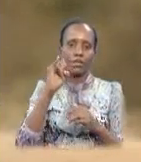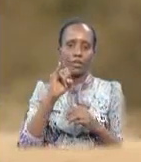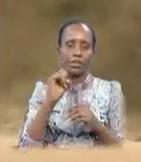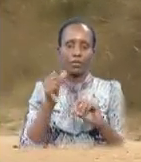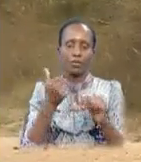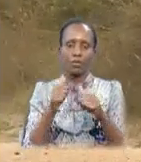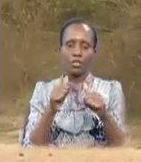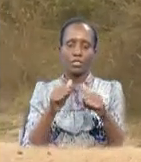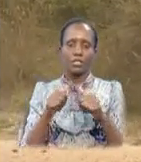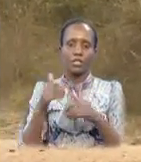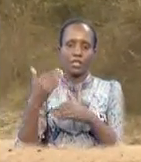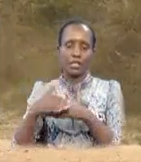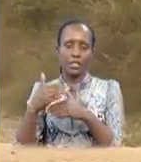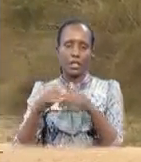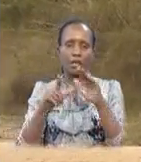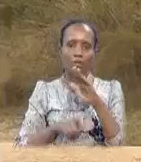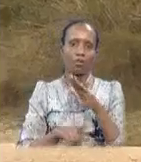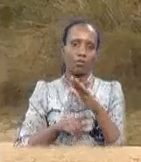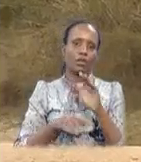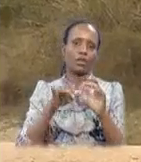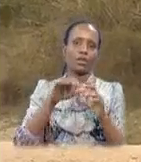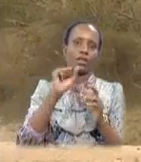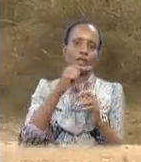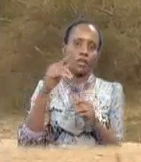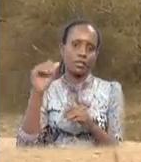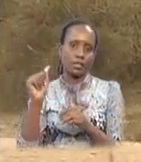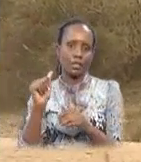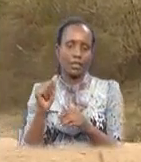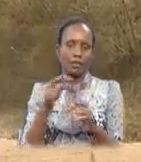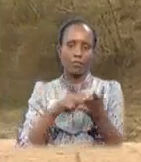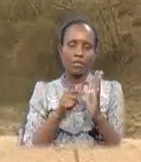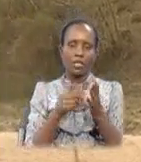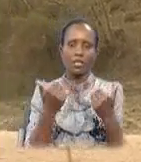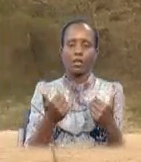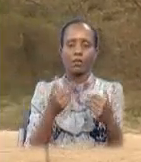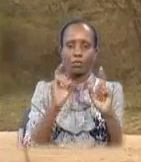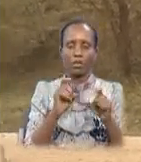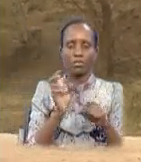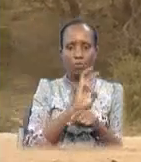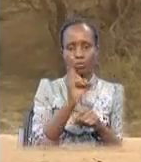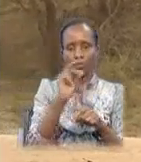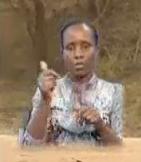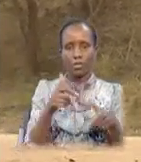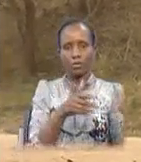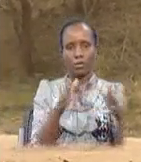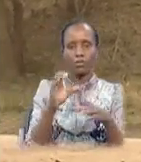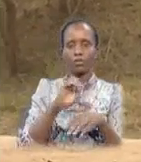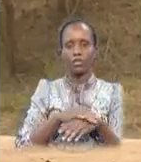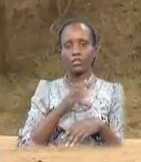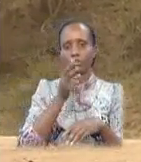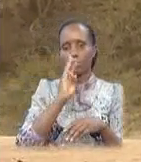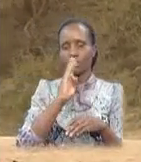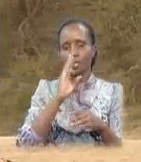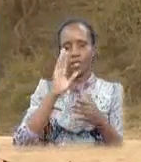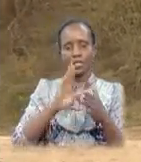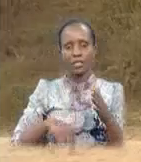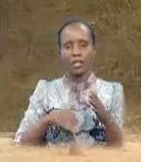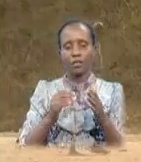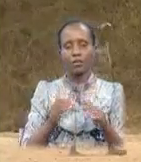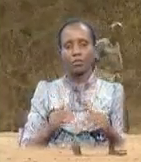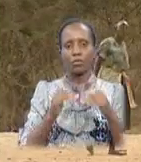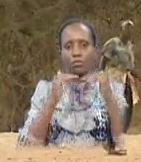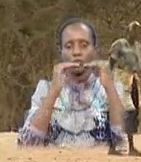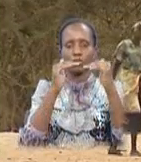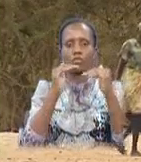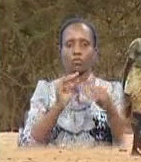of Lower Yatta. This calls for establishment of alternative water sources other than surface flow and promotion